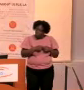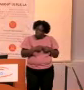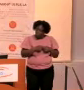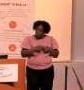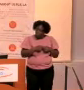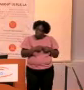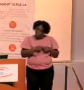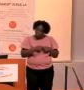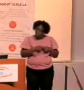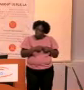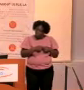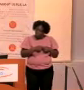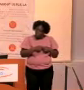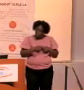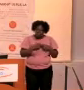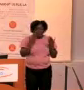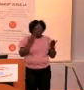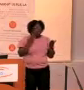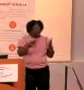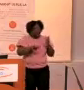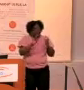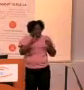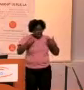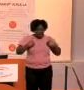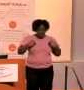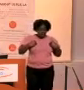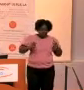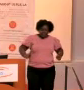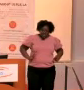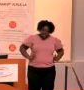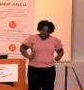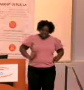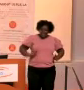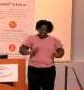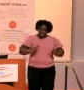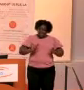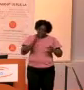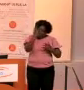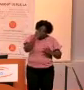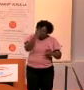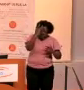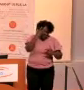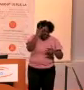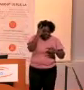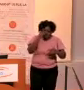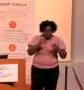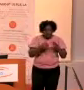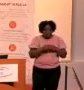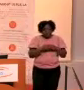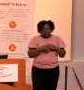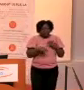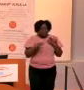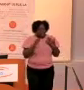And then once we have kidney disease, one of the things we really worry about is the development of end-stage